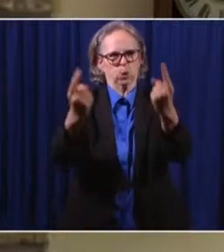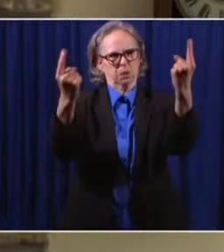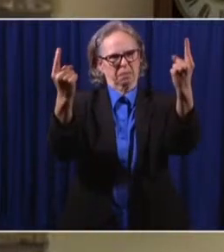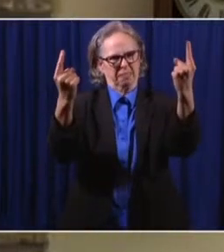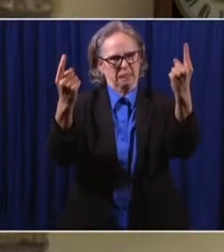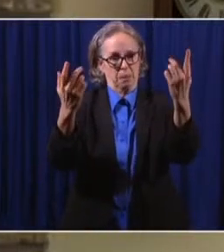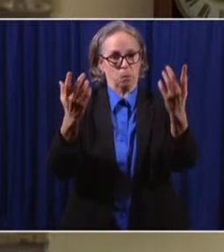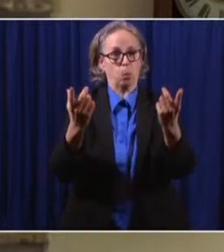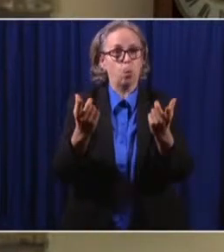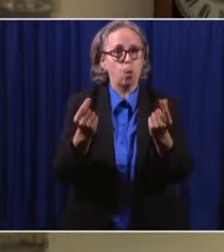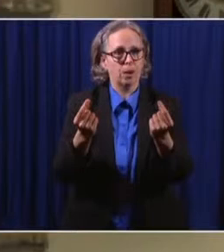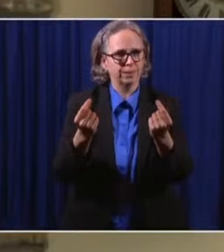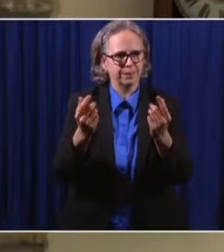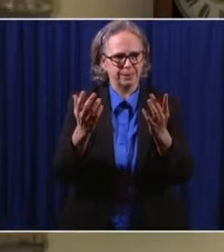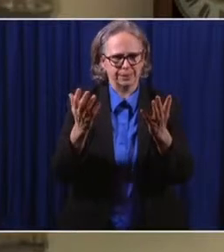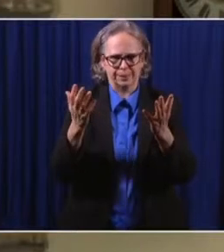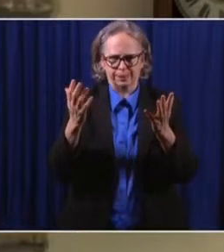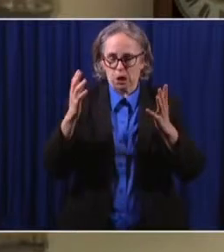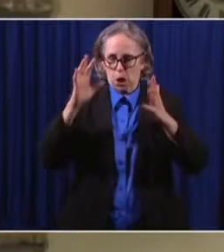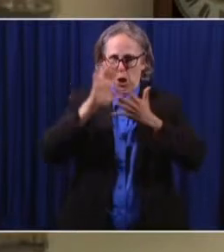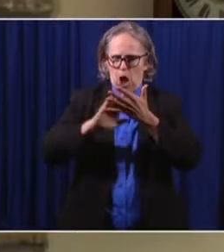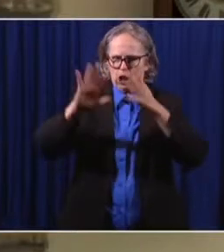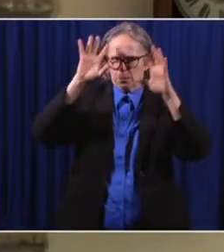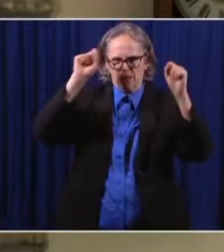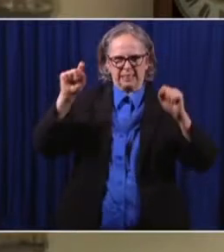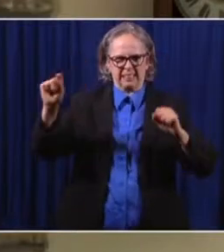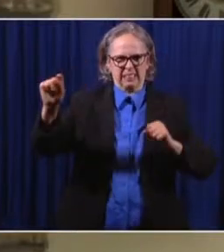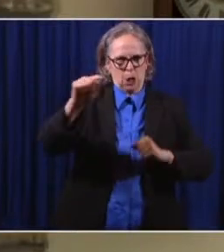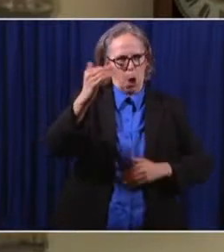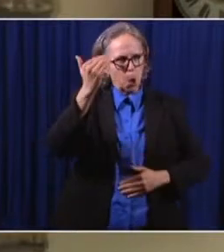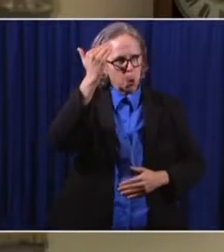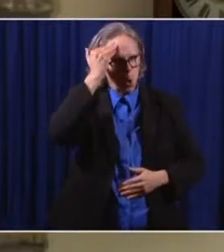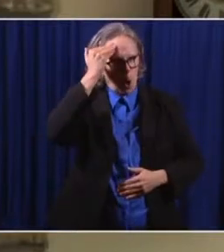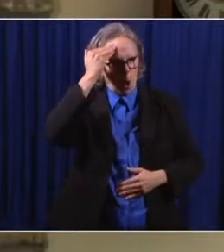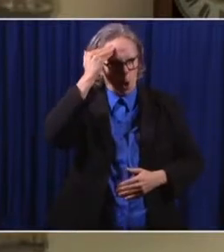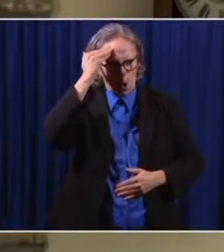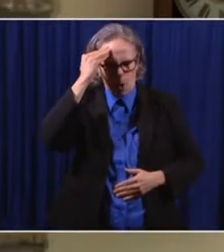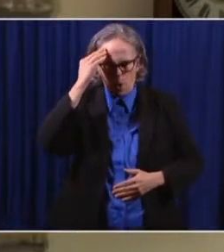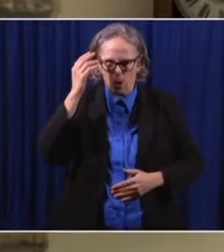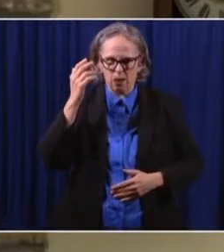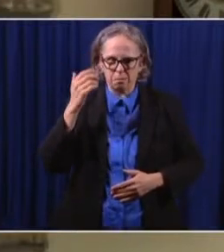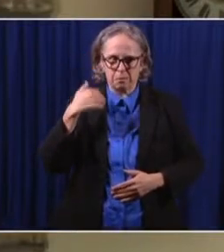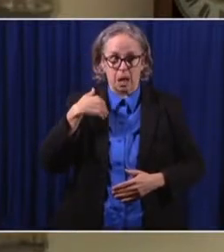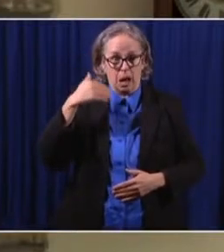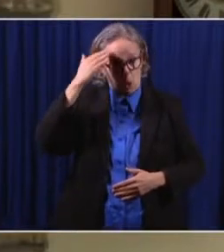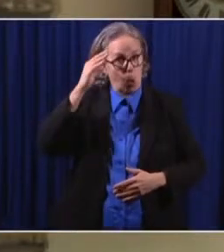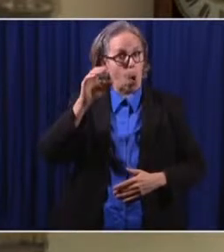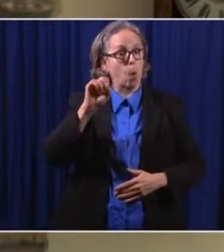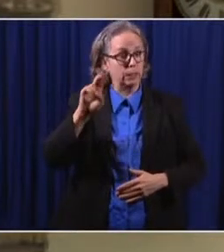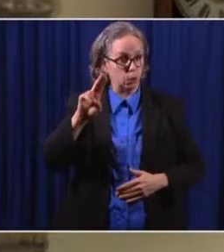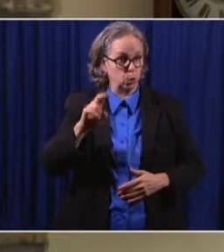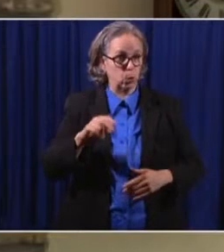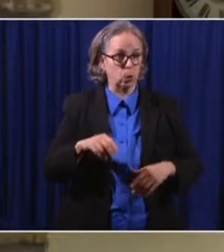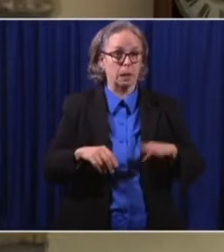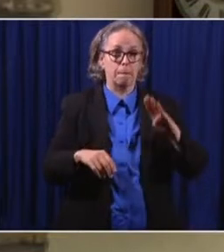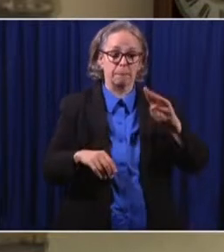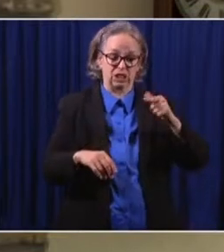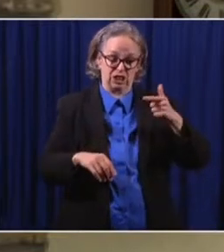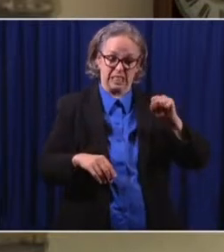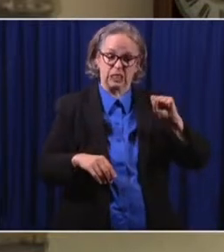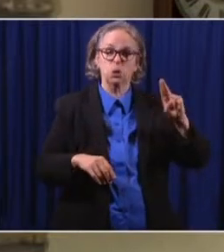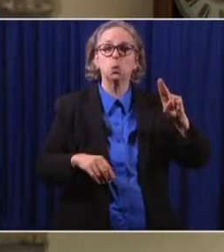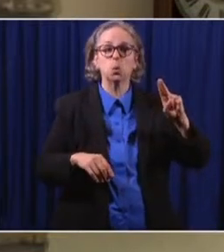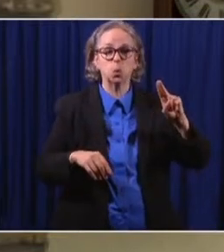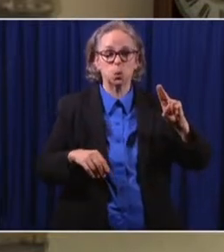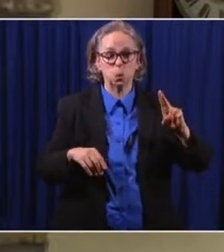are very much on top of this. I can tell you Ohio State's is, UD's is, Miami's is, Bowling Green. I could